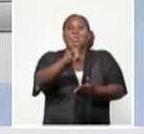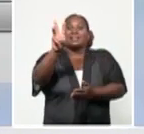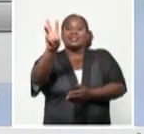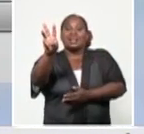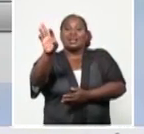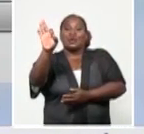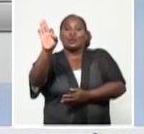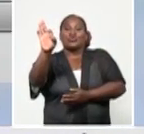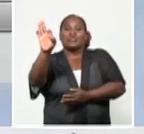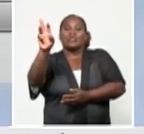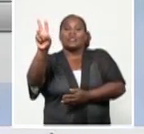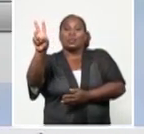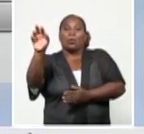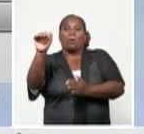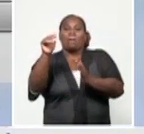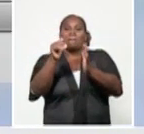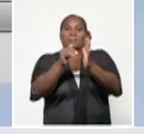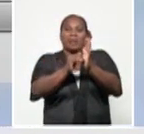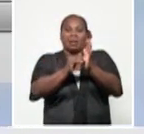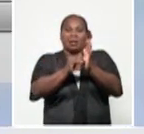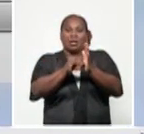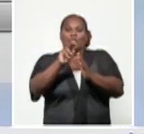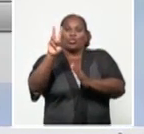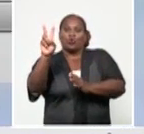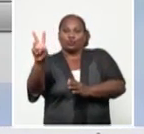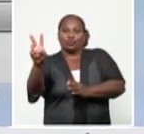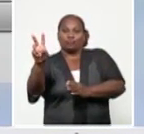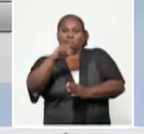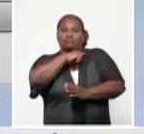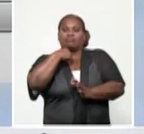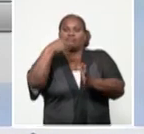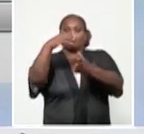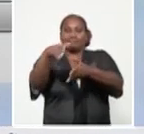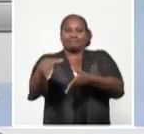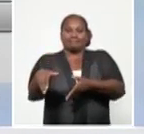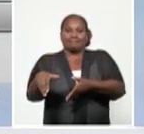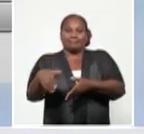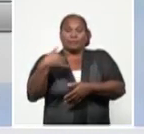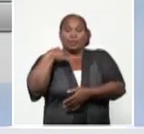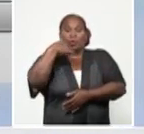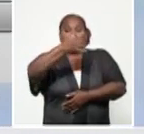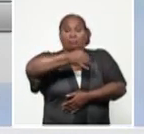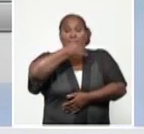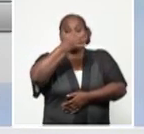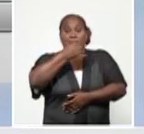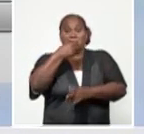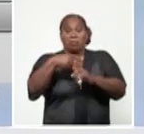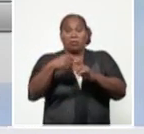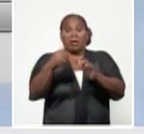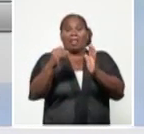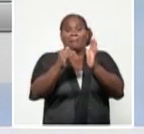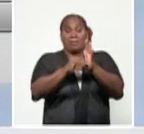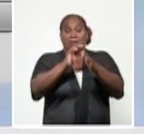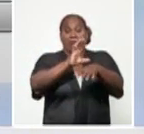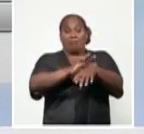4,912 fatalities in total, bringing the COVID-19 death toll in the Americas to